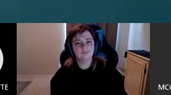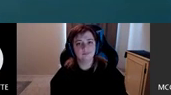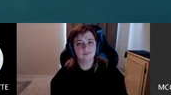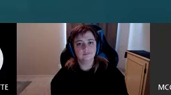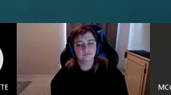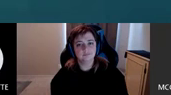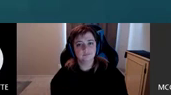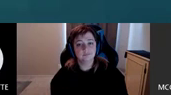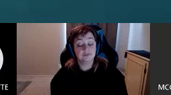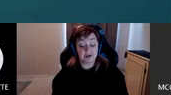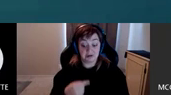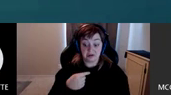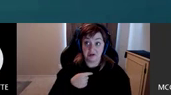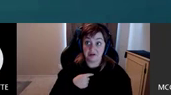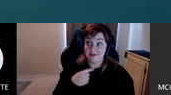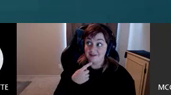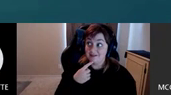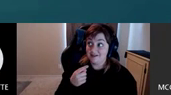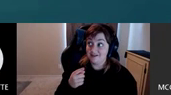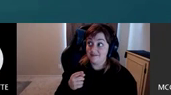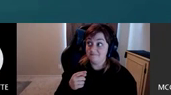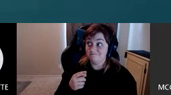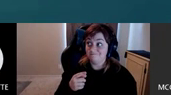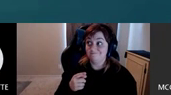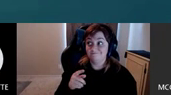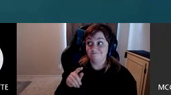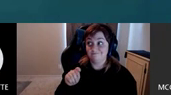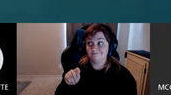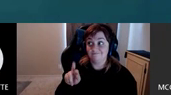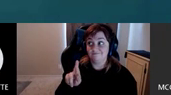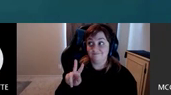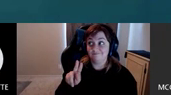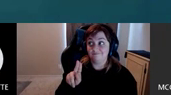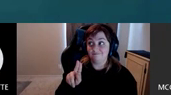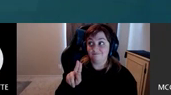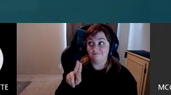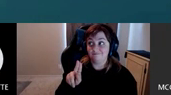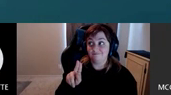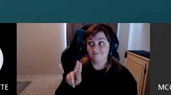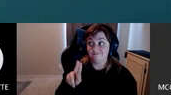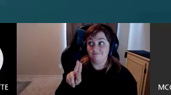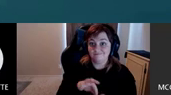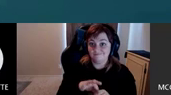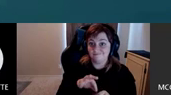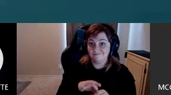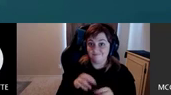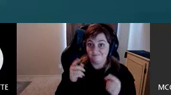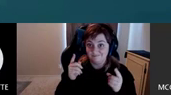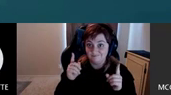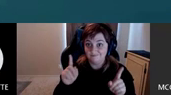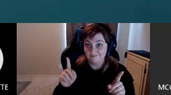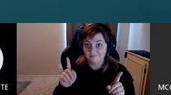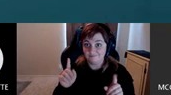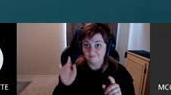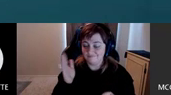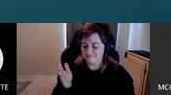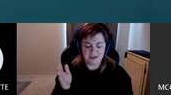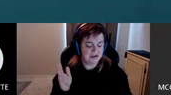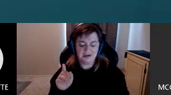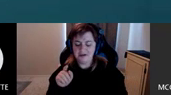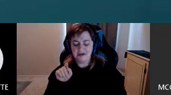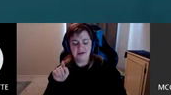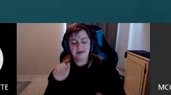And I kept telling him, no, he's going to be elected, Connor. And he was just like, no, statistically impossible, impossible, impossible,